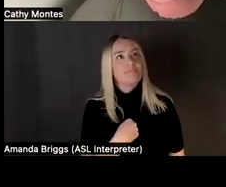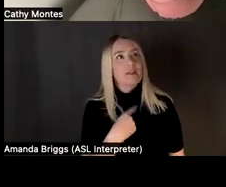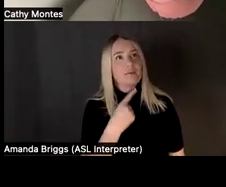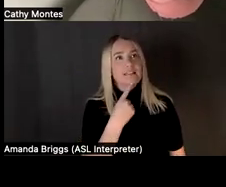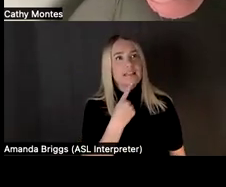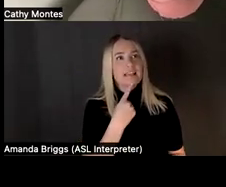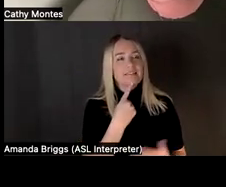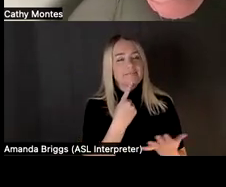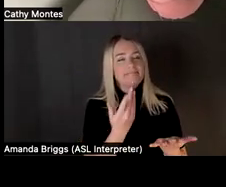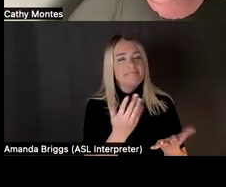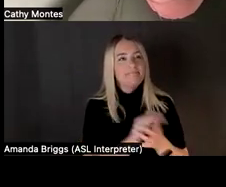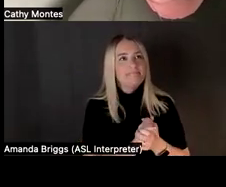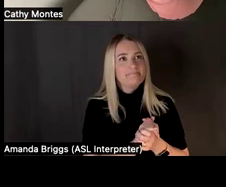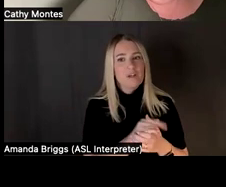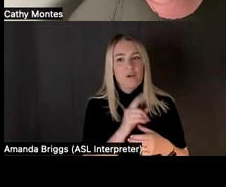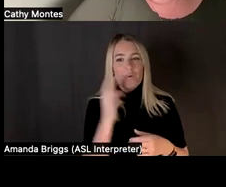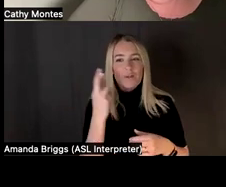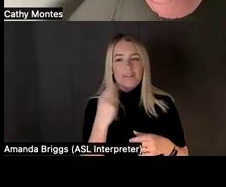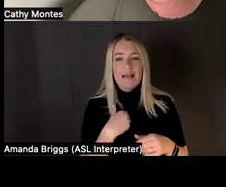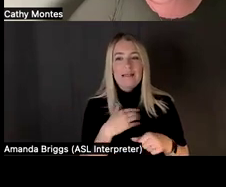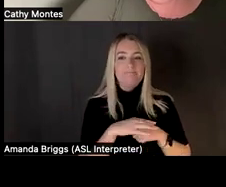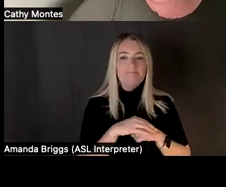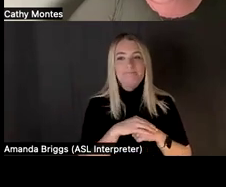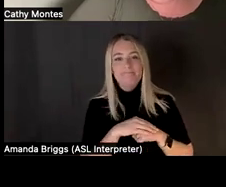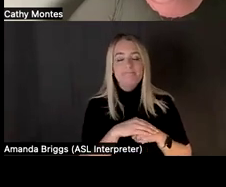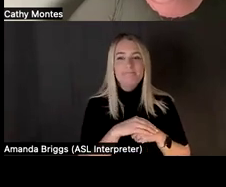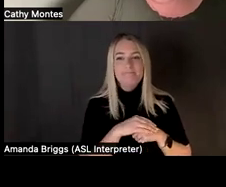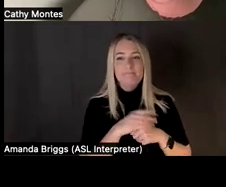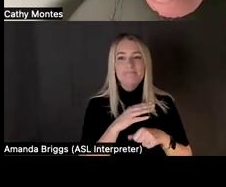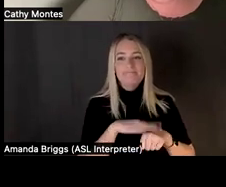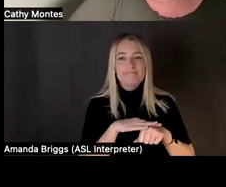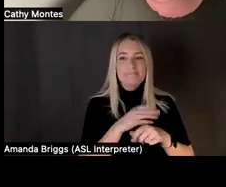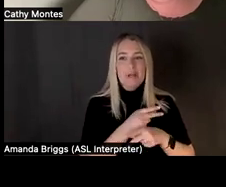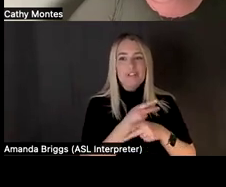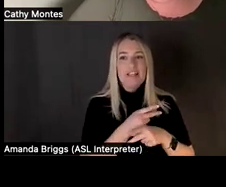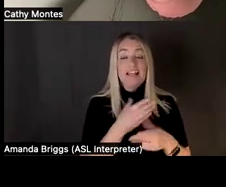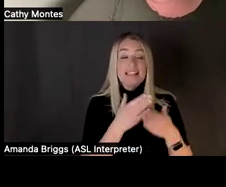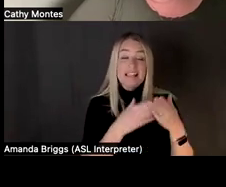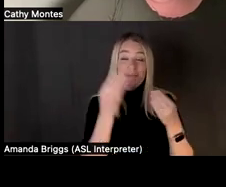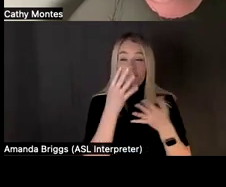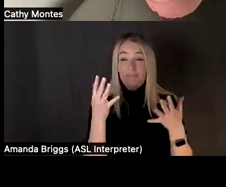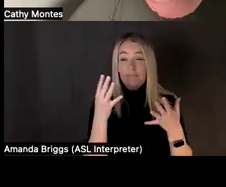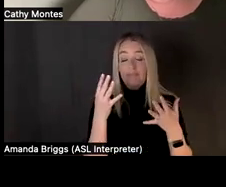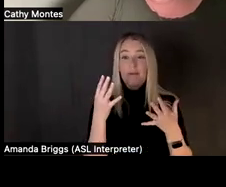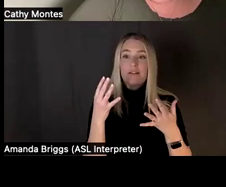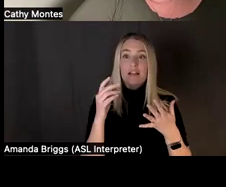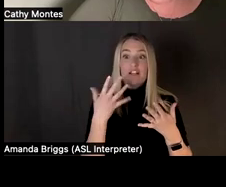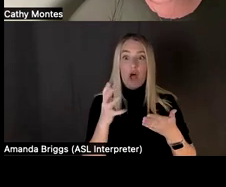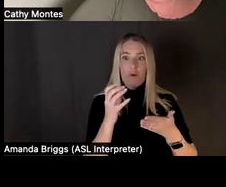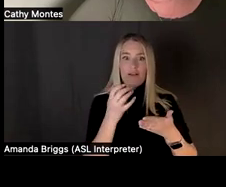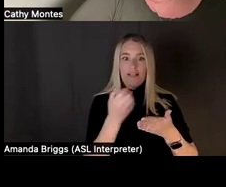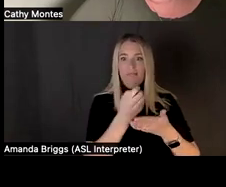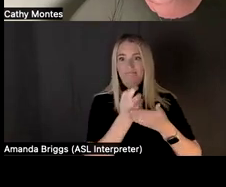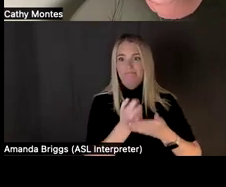because the reason I'm being cautious is because some of the information is proprietary and redacted for safety